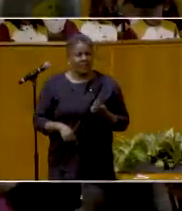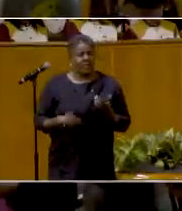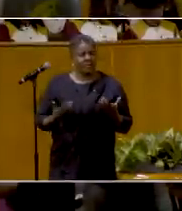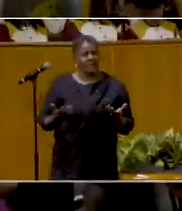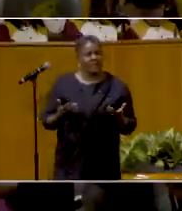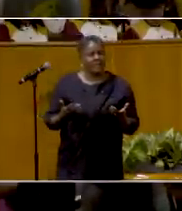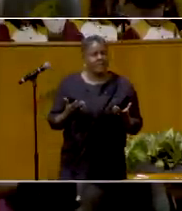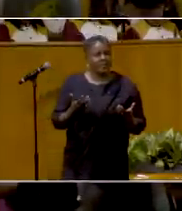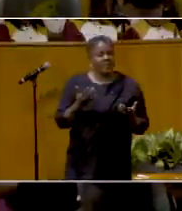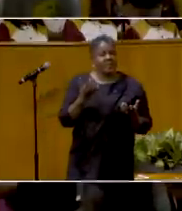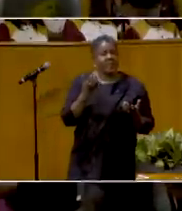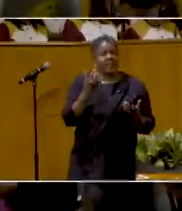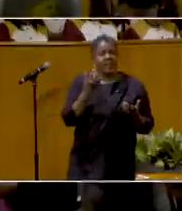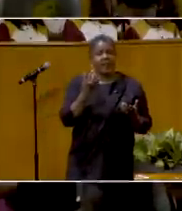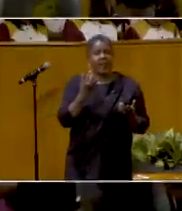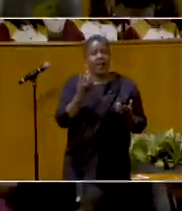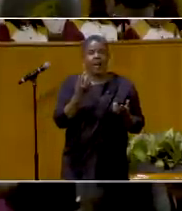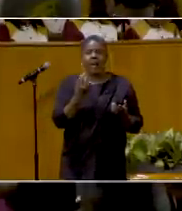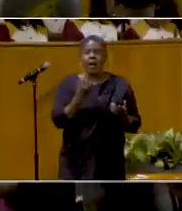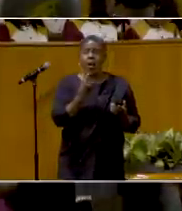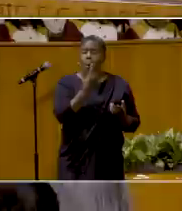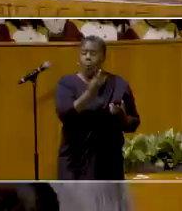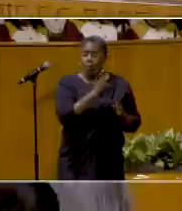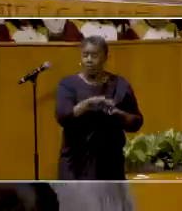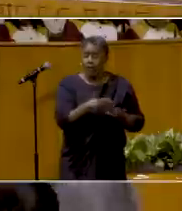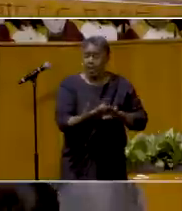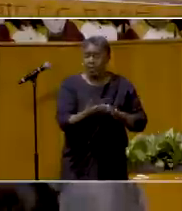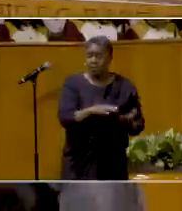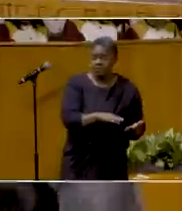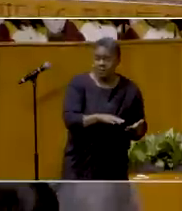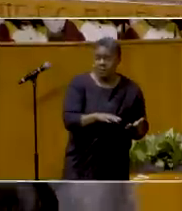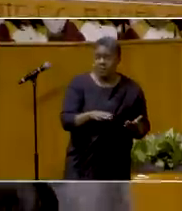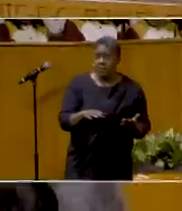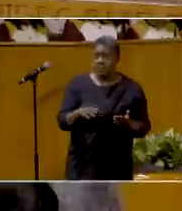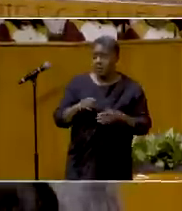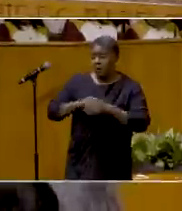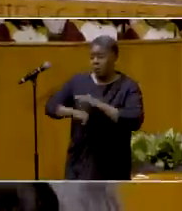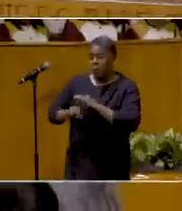If you've ever lost a child, having another one doesn't take away that pain.